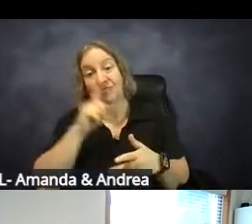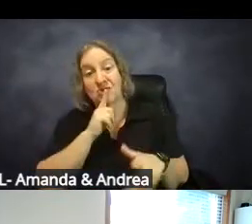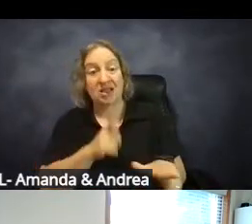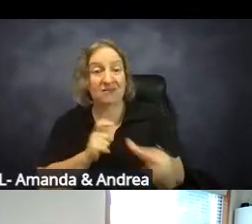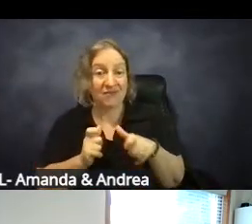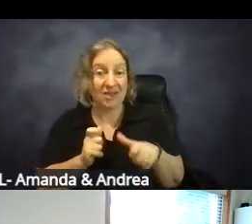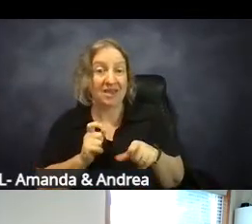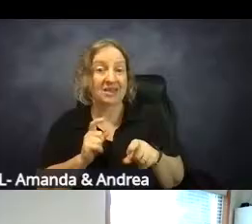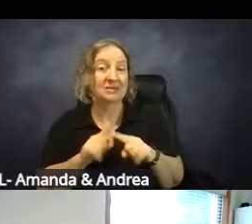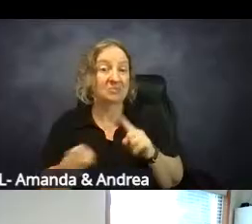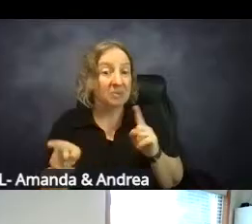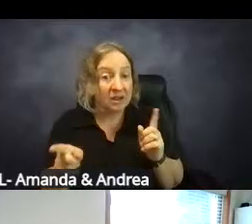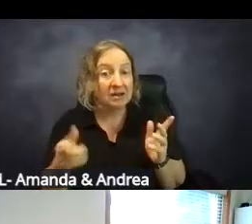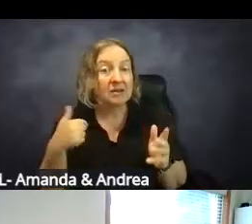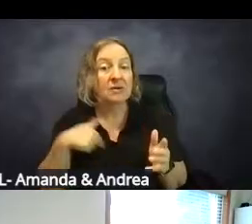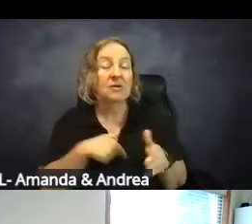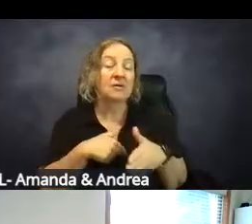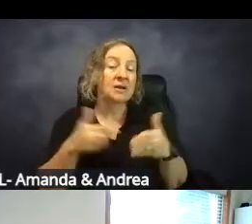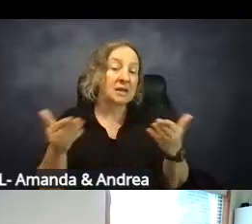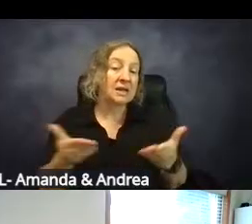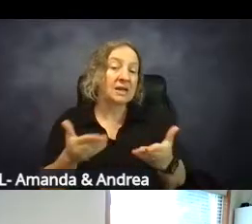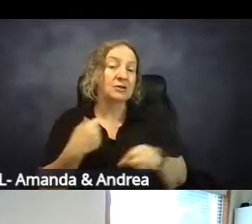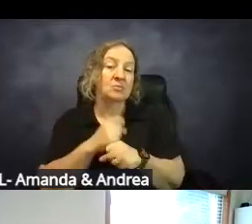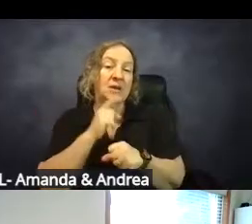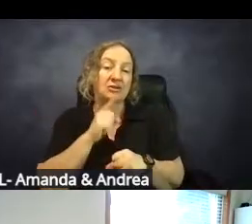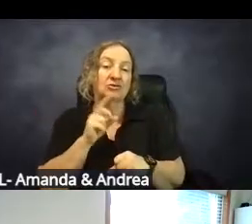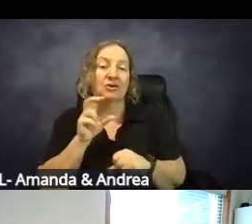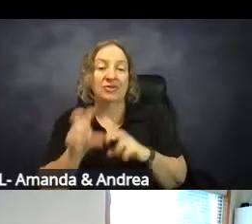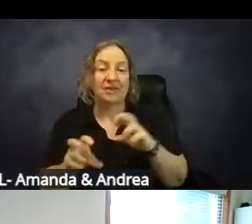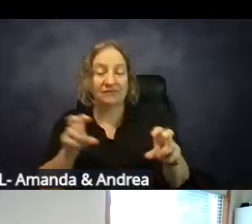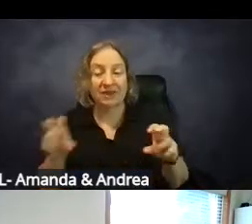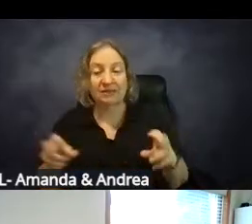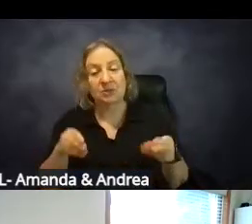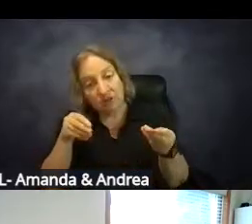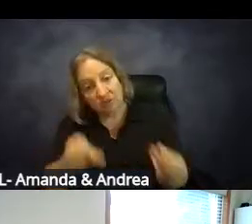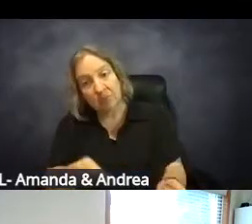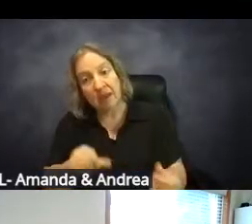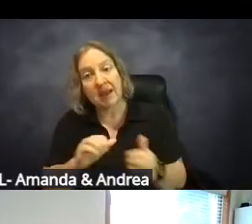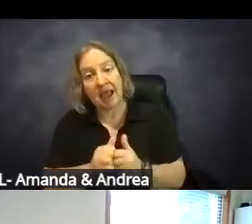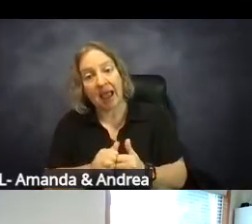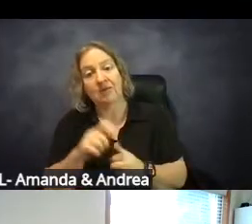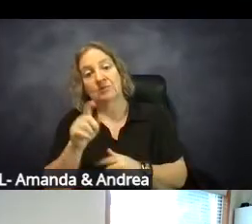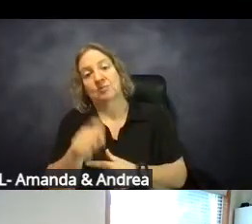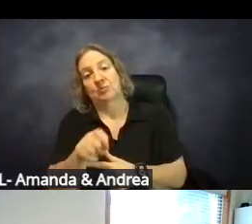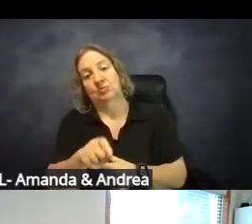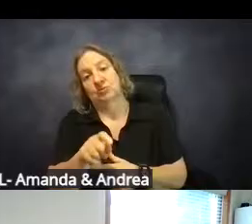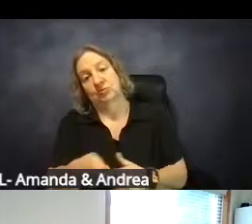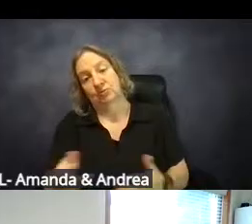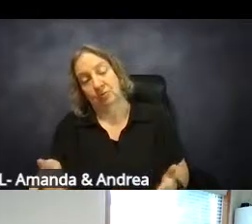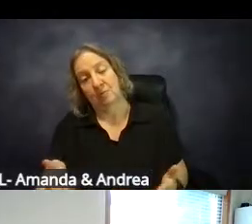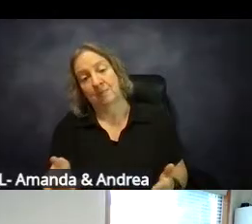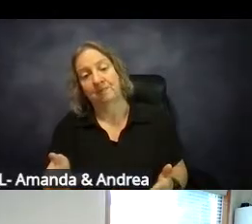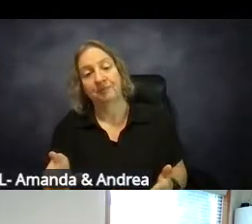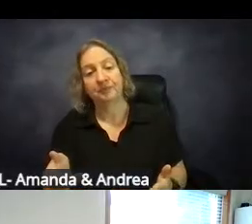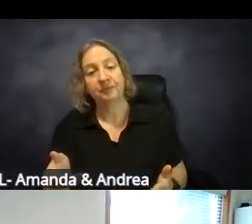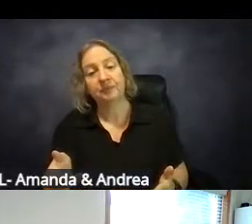But we are here to ensure that these investments are spent in the way that they were intended. And so I